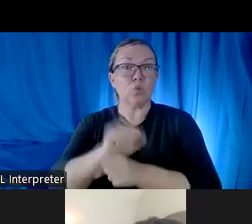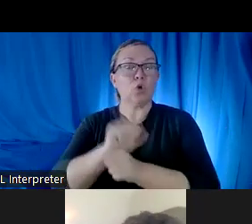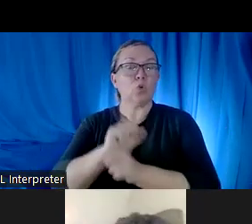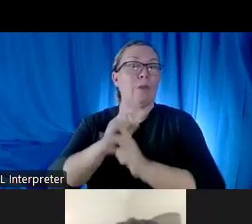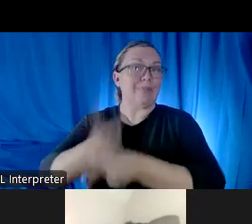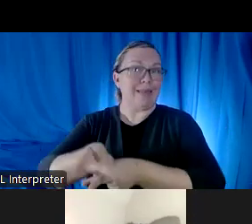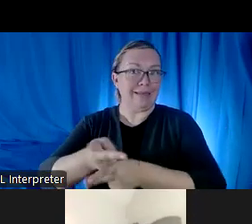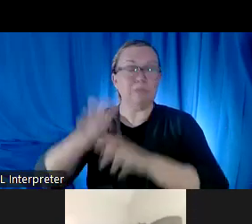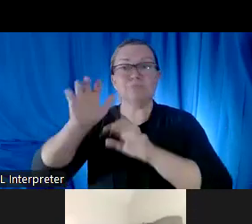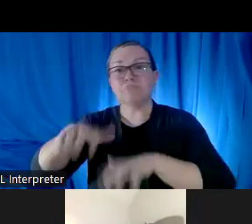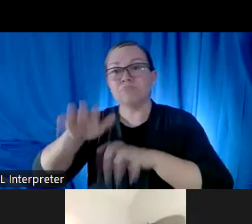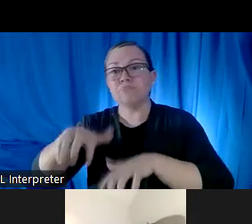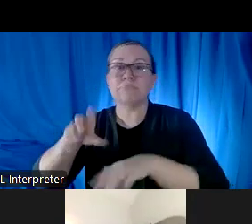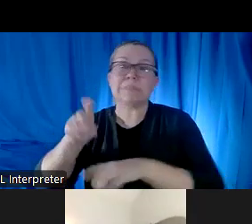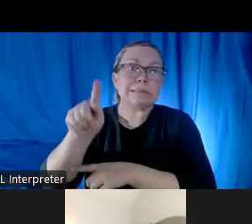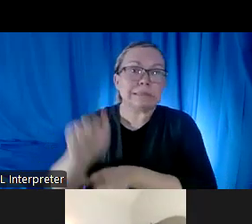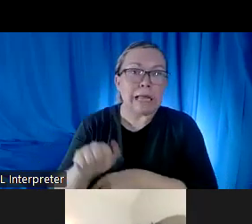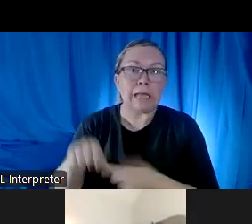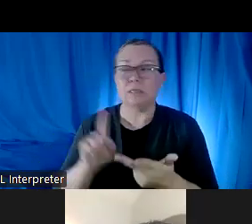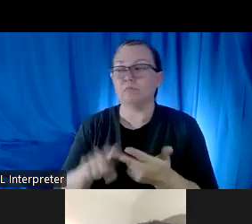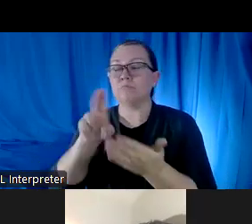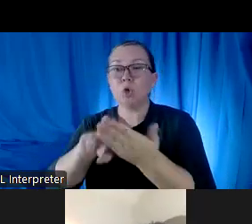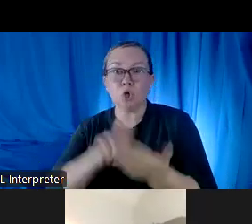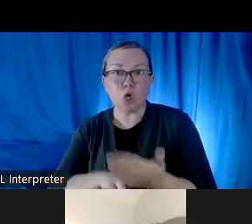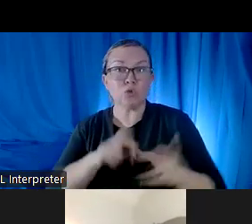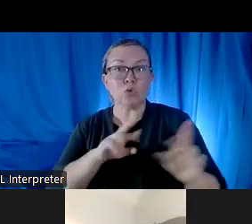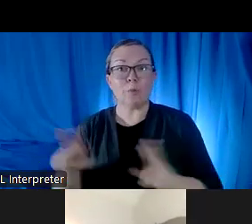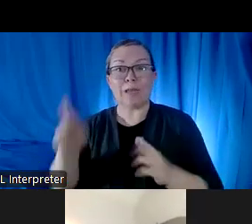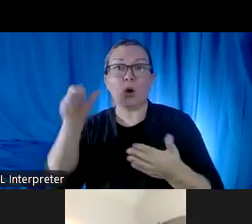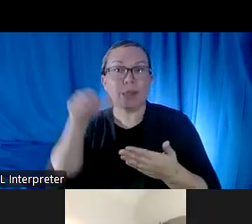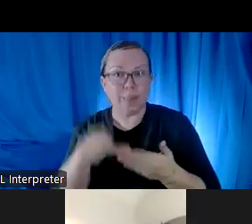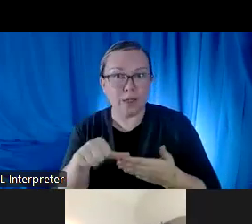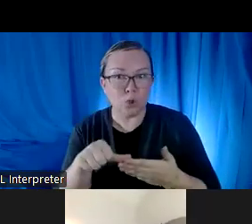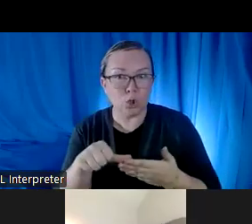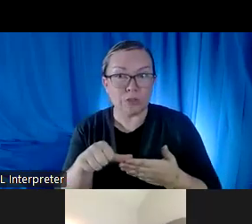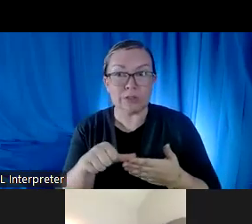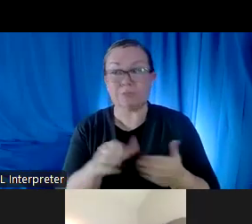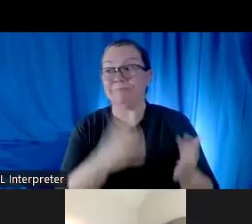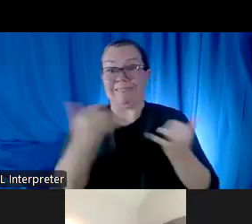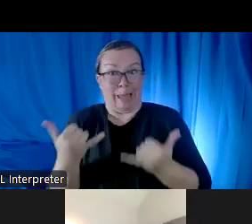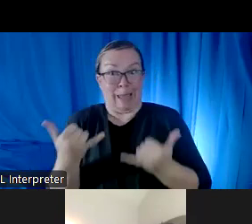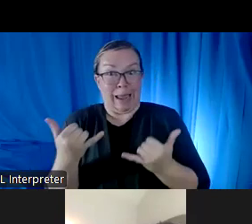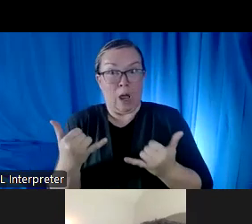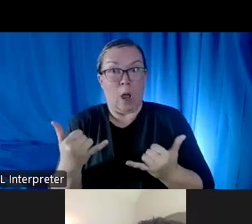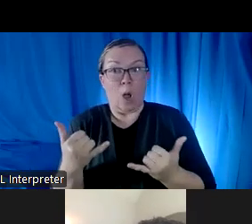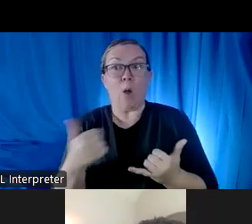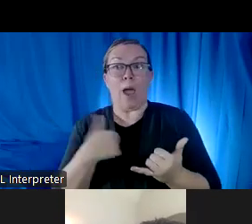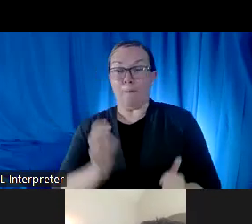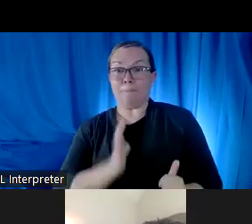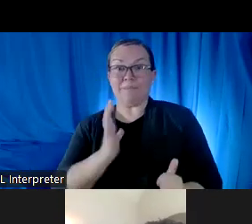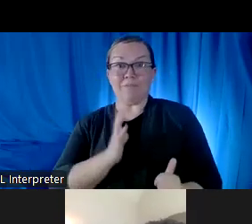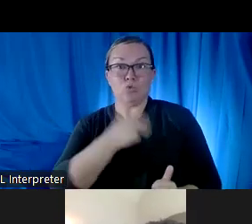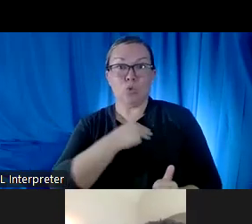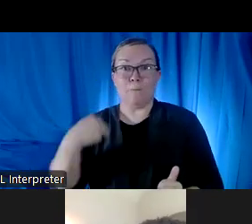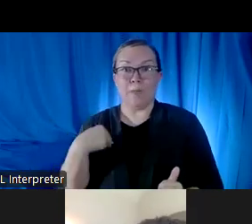data entry, dealer contracts, and preparing letters. Now, I am an official member of